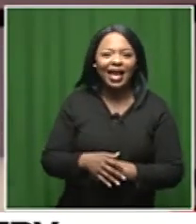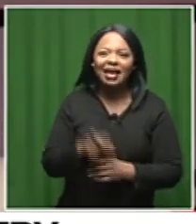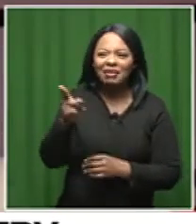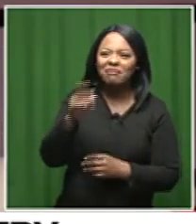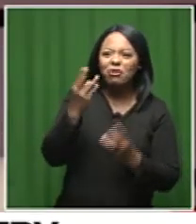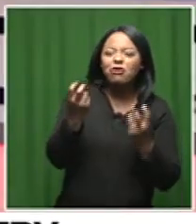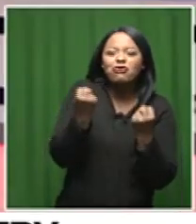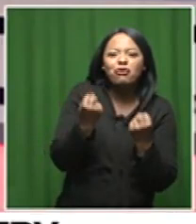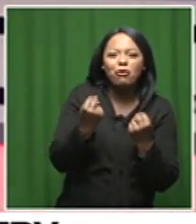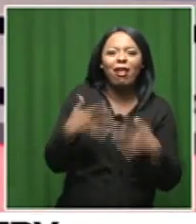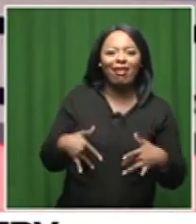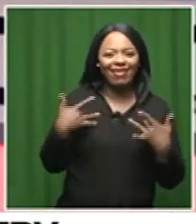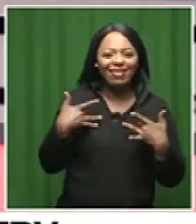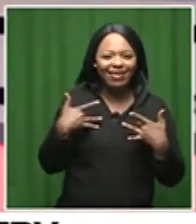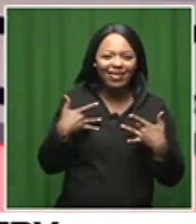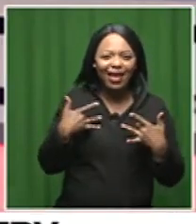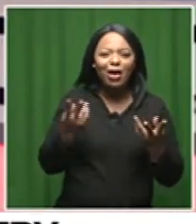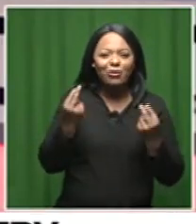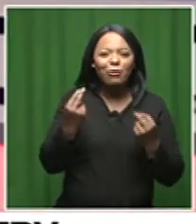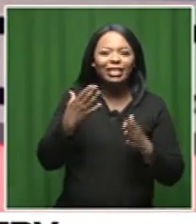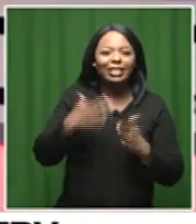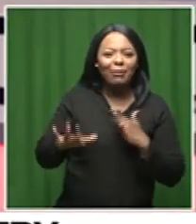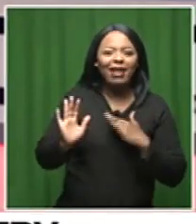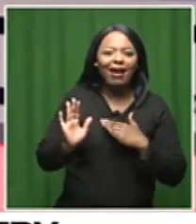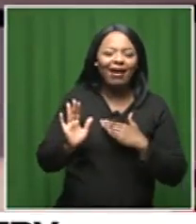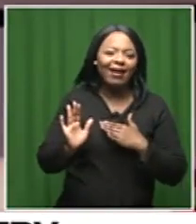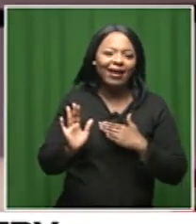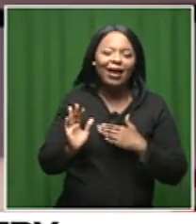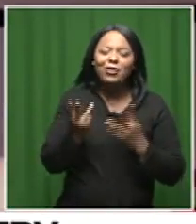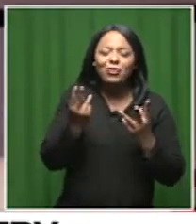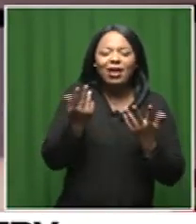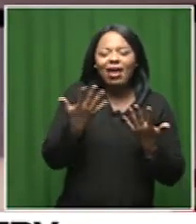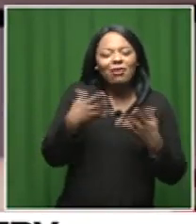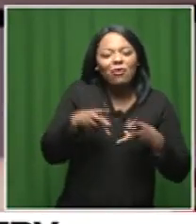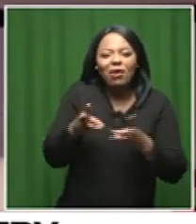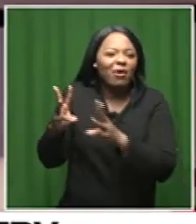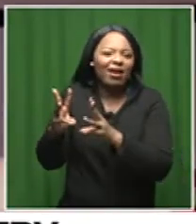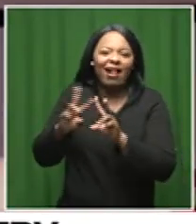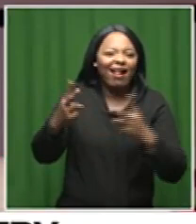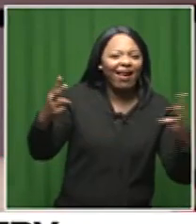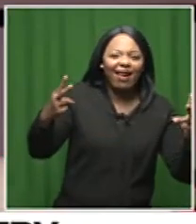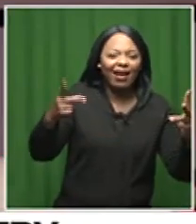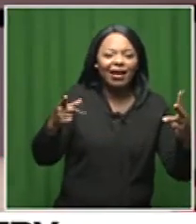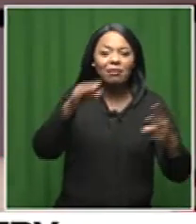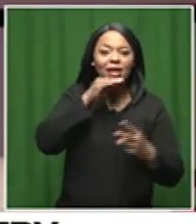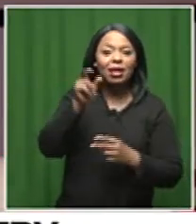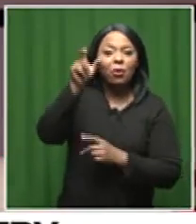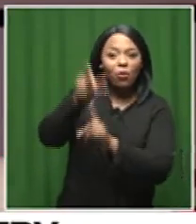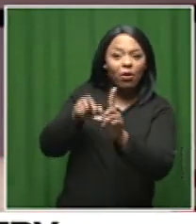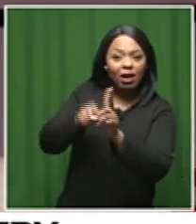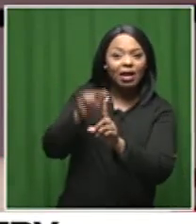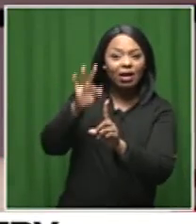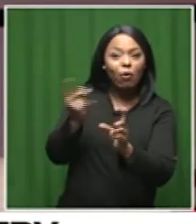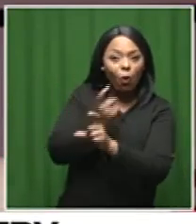my new chapter. There's a reason why we do these things. And if you are a donor, you are saving someone's life.